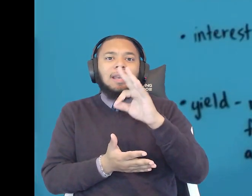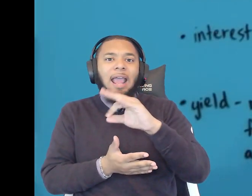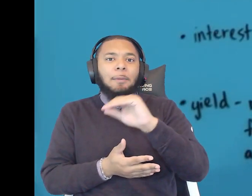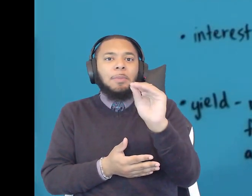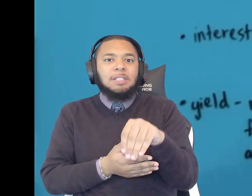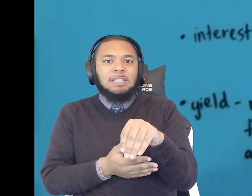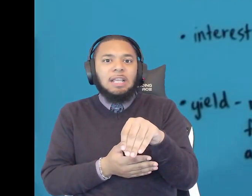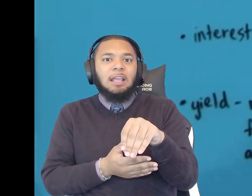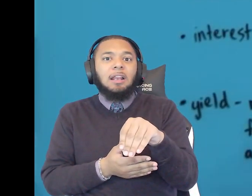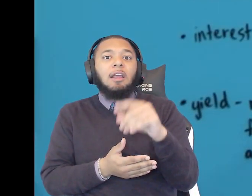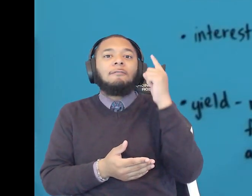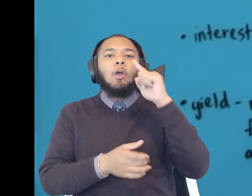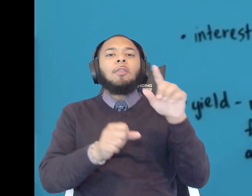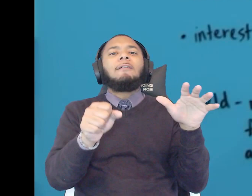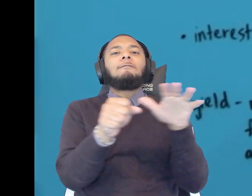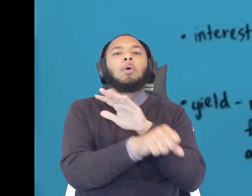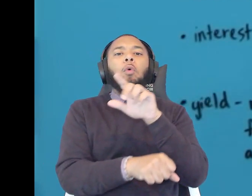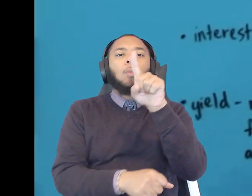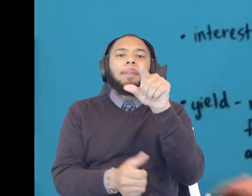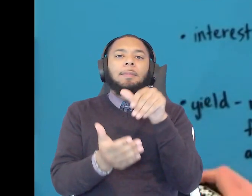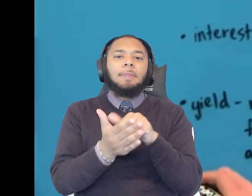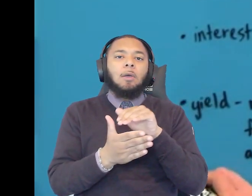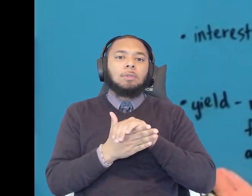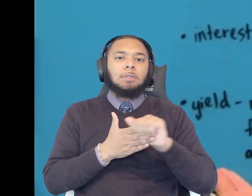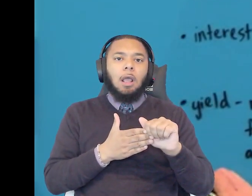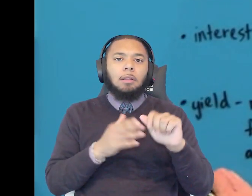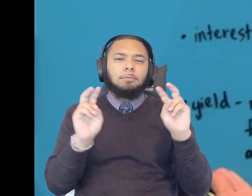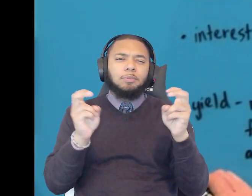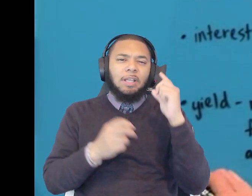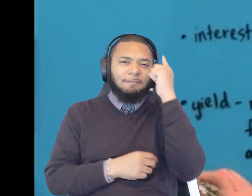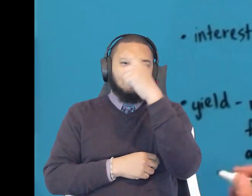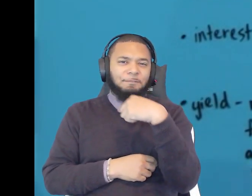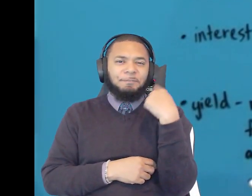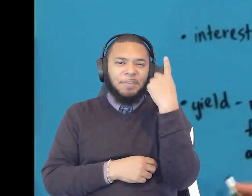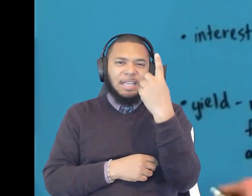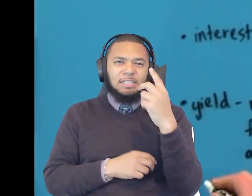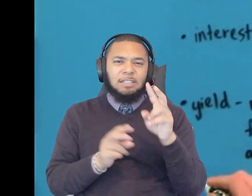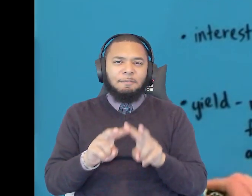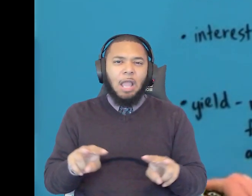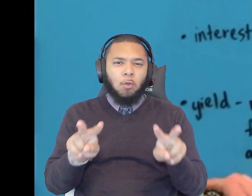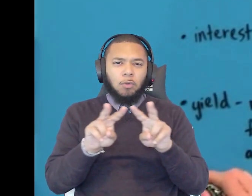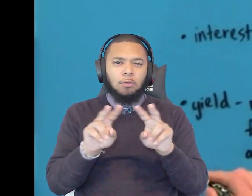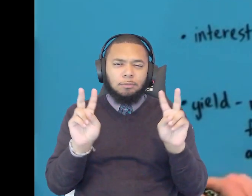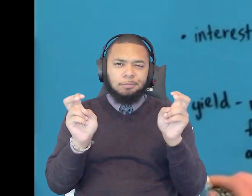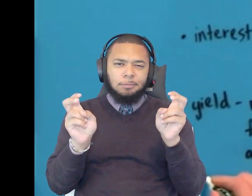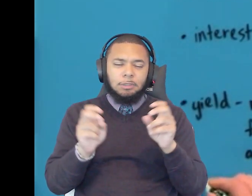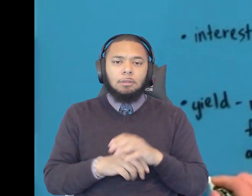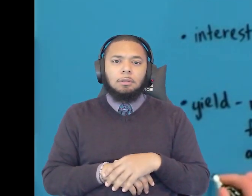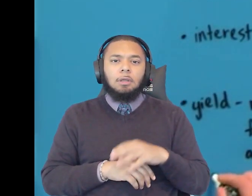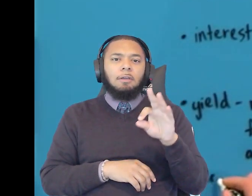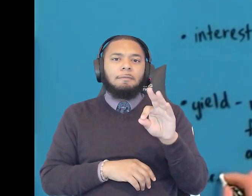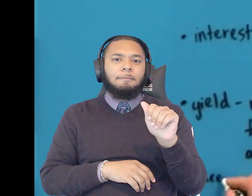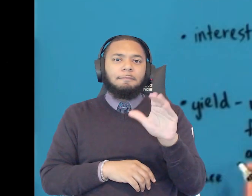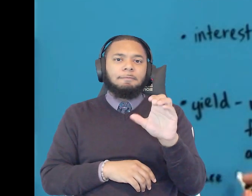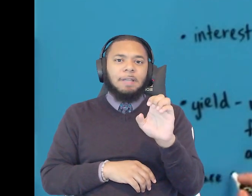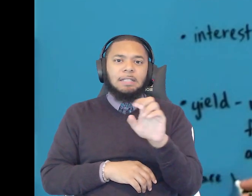on the face value of the bond. So I'm going to put down this last term here. Face